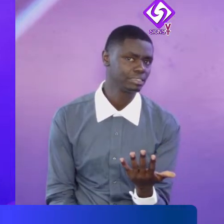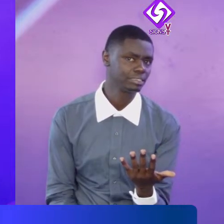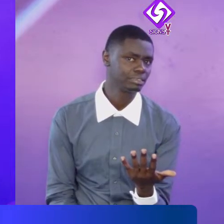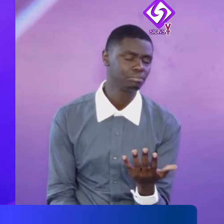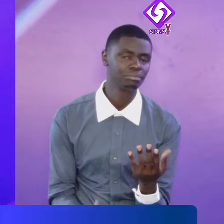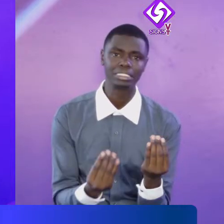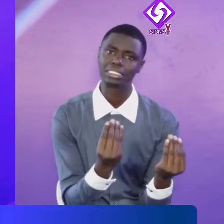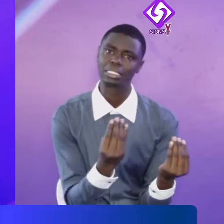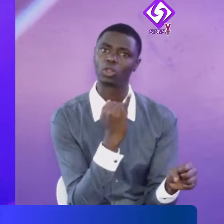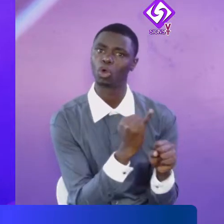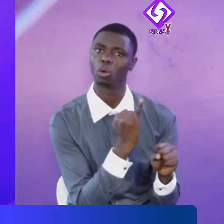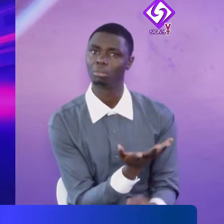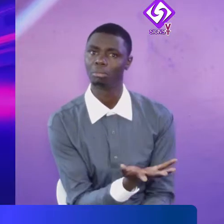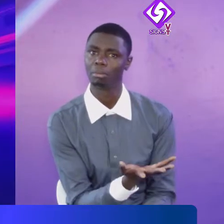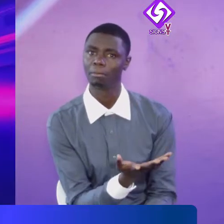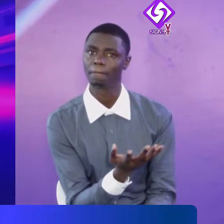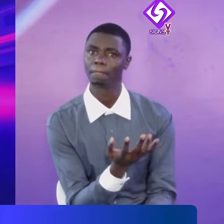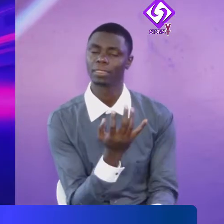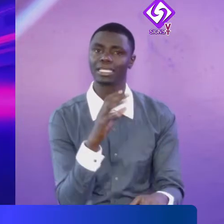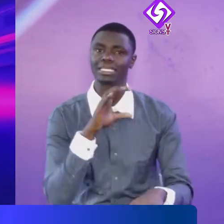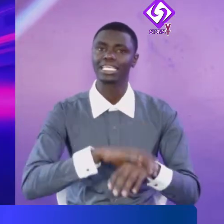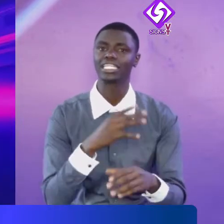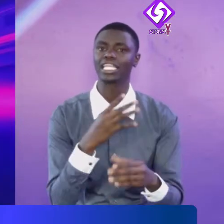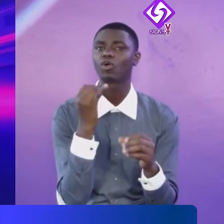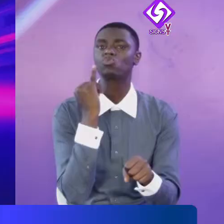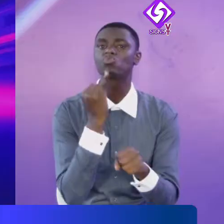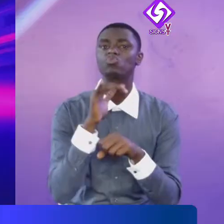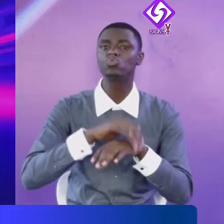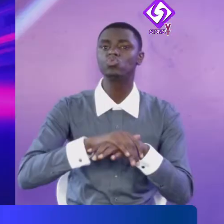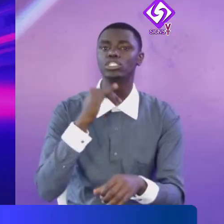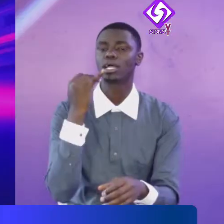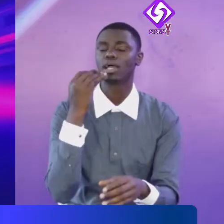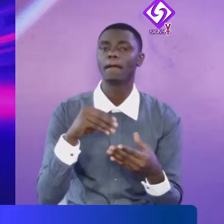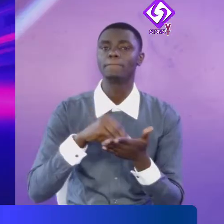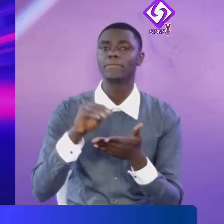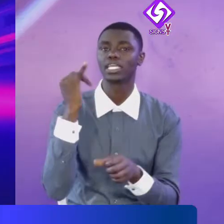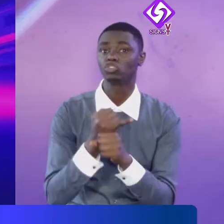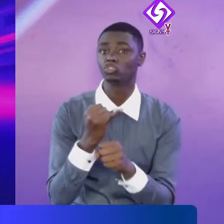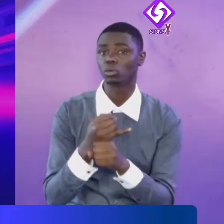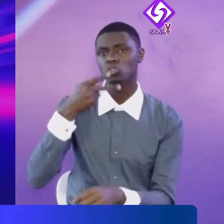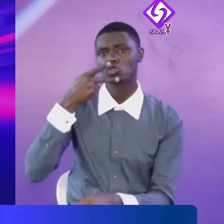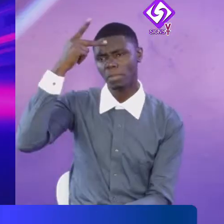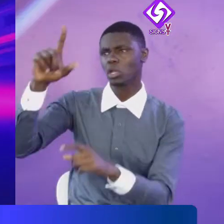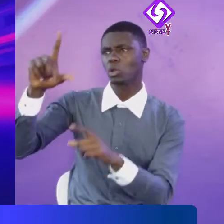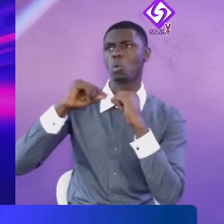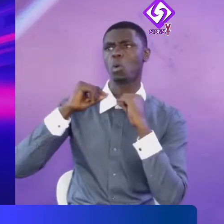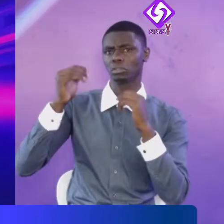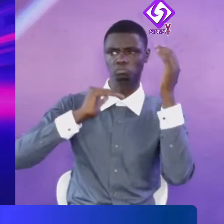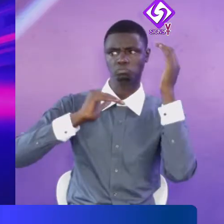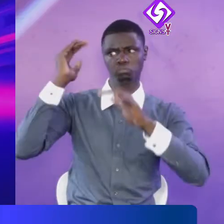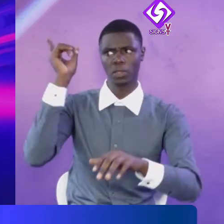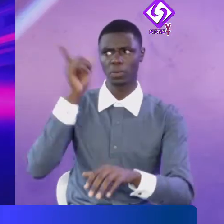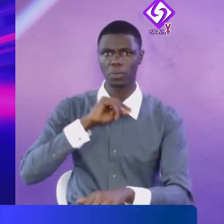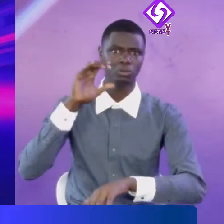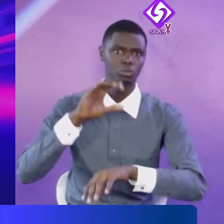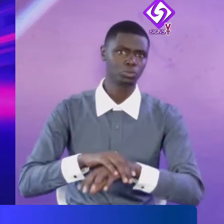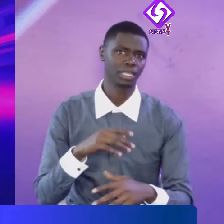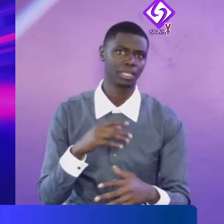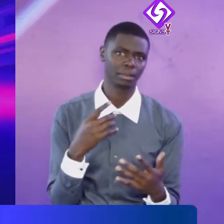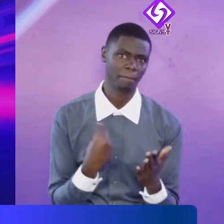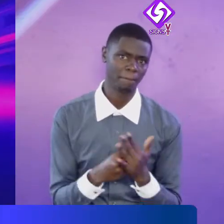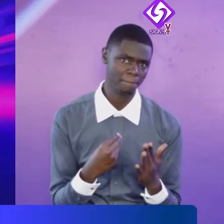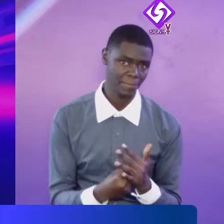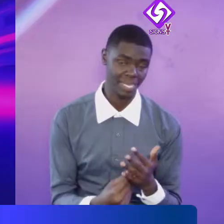Simple. Get a job. Get a good paying job, because I was told by my parent, ukishamaliza university, utaanza kupata pesa. Now you are a